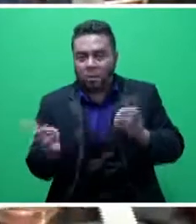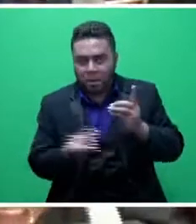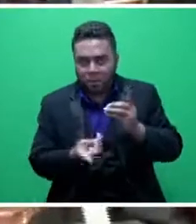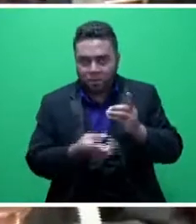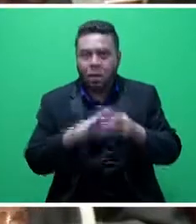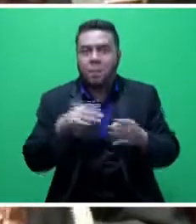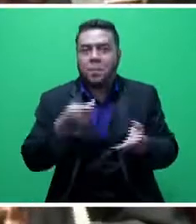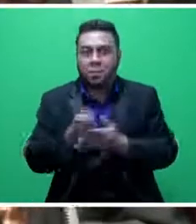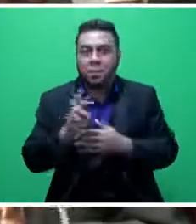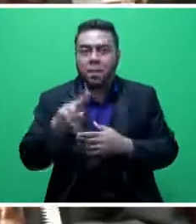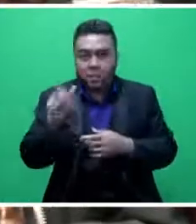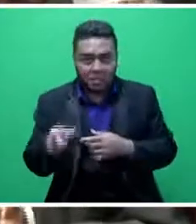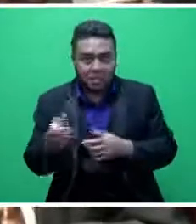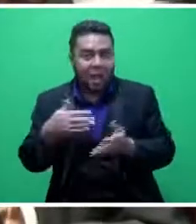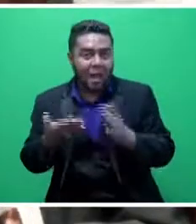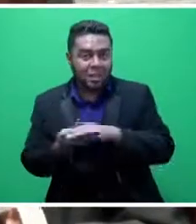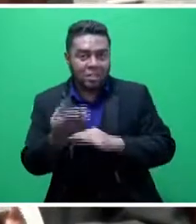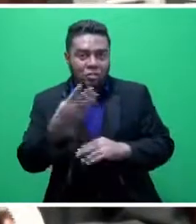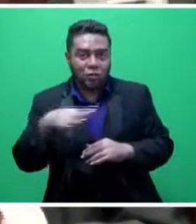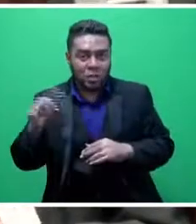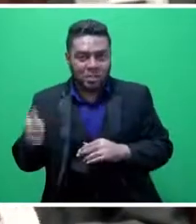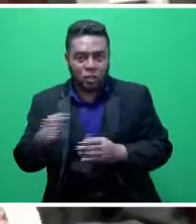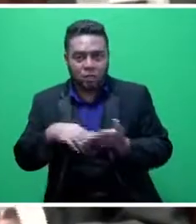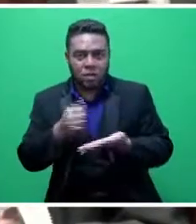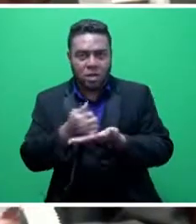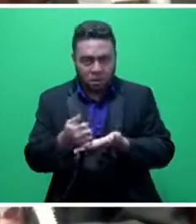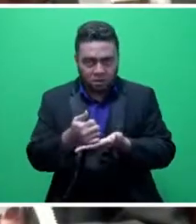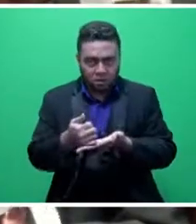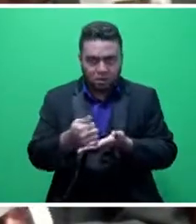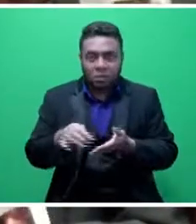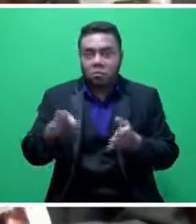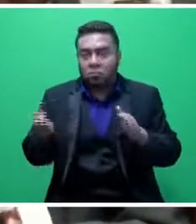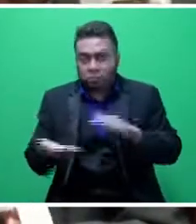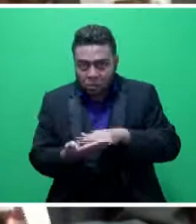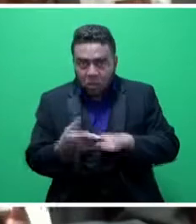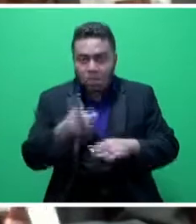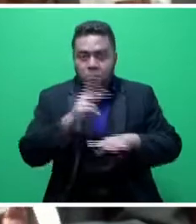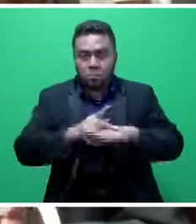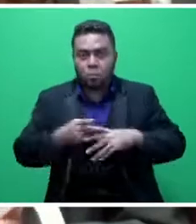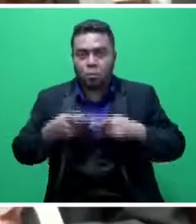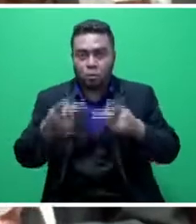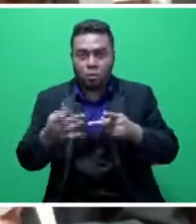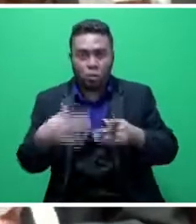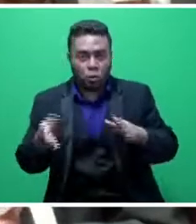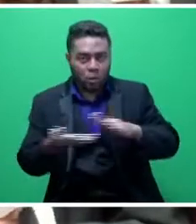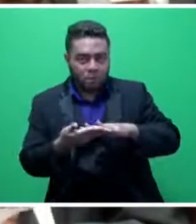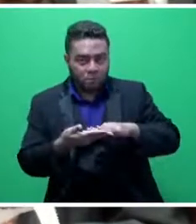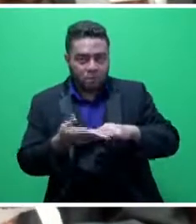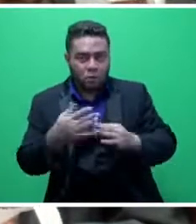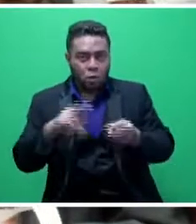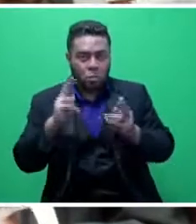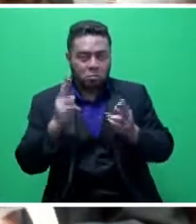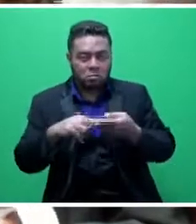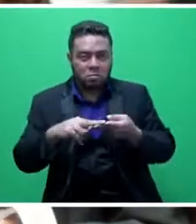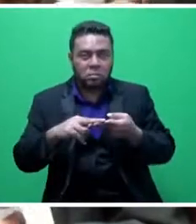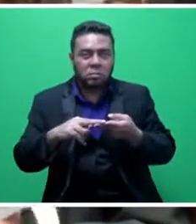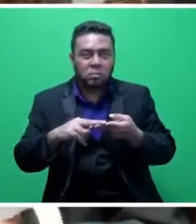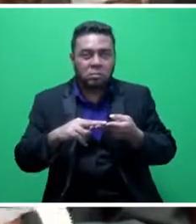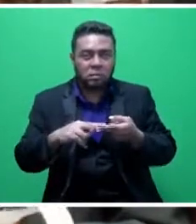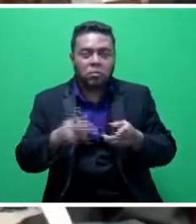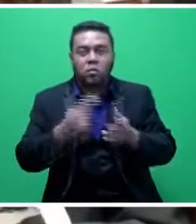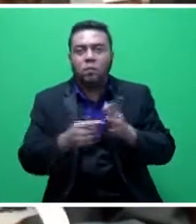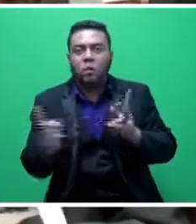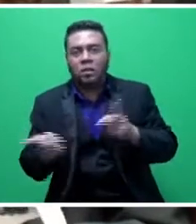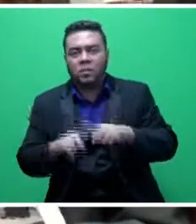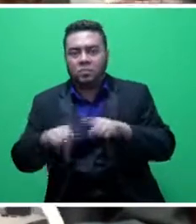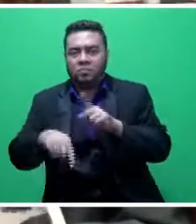by a person under Section 46 of the Act. Further, the proposed amendment will bring about a uniform treatment in dealing with types of